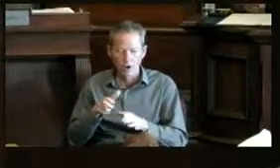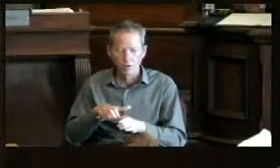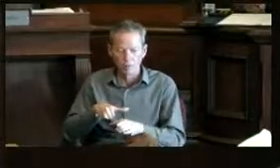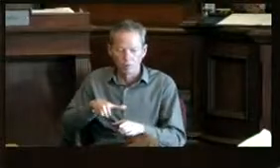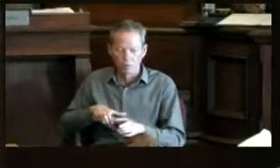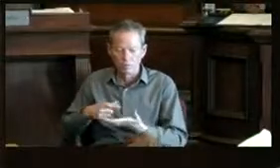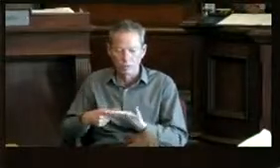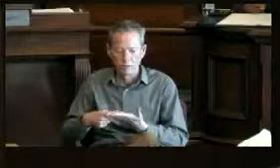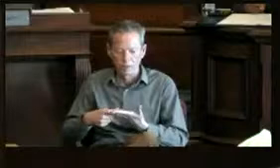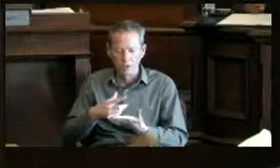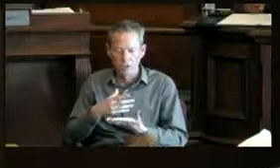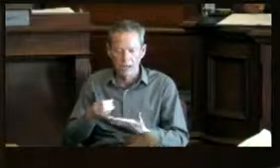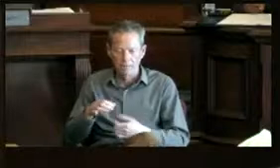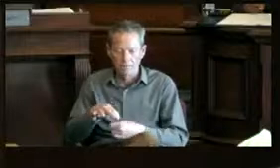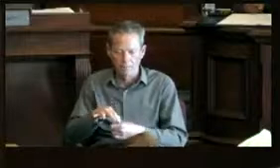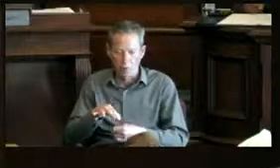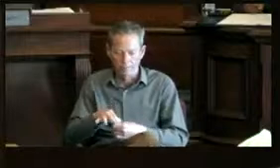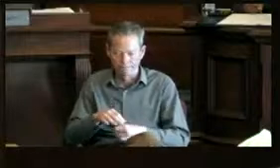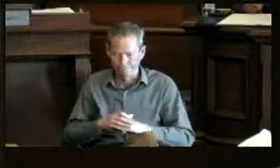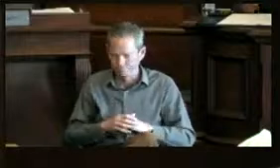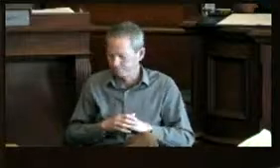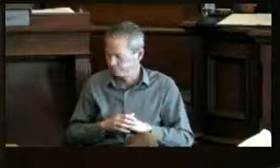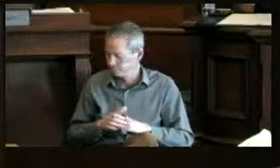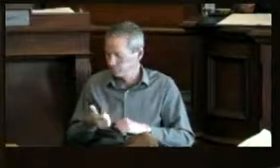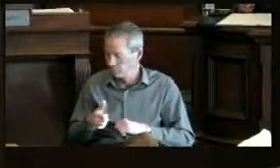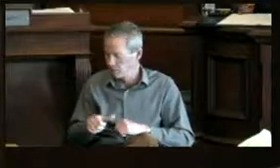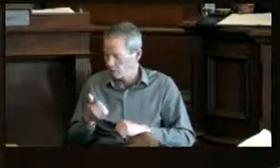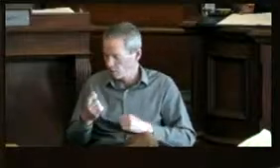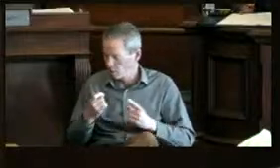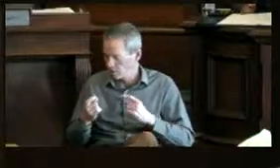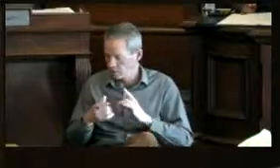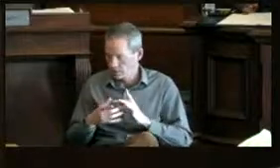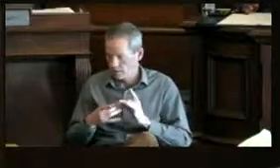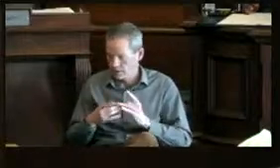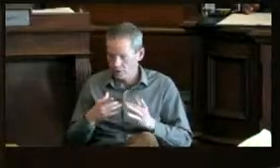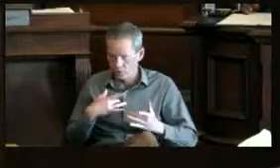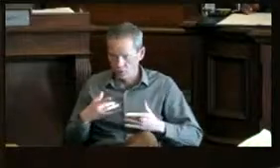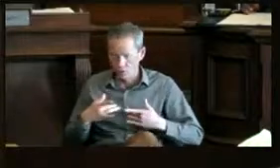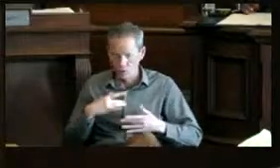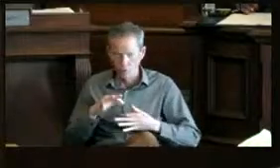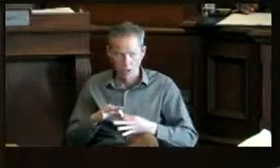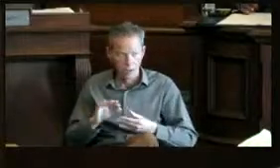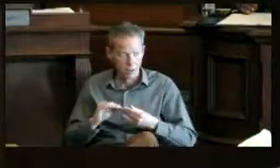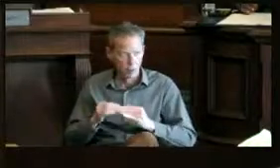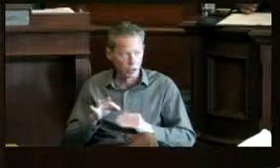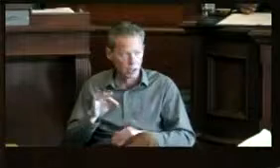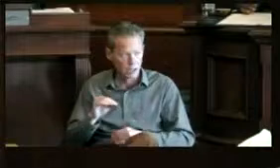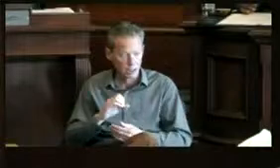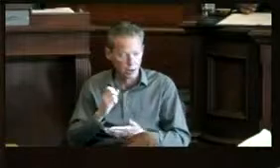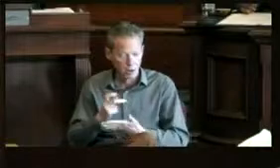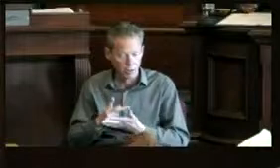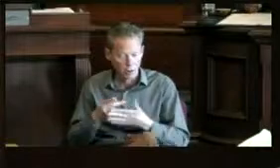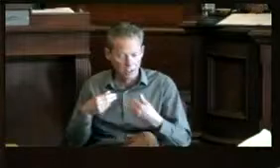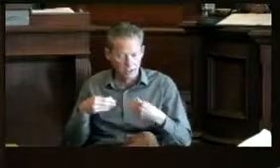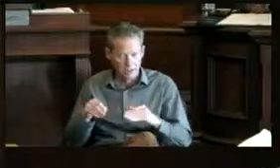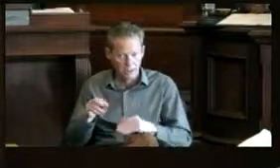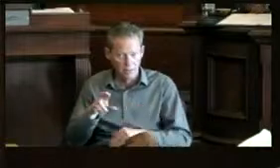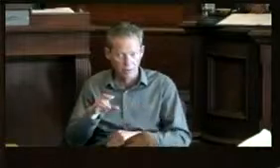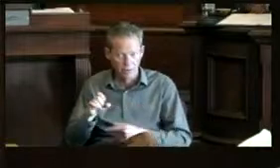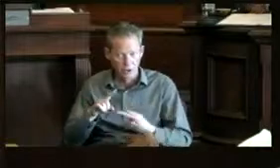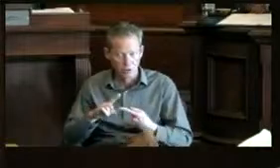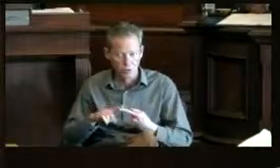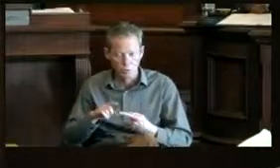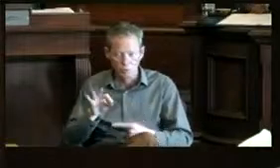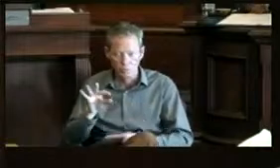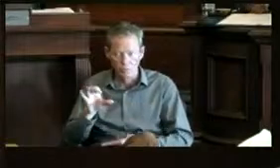from deliberations and from the vote. Any other questions, comments, or concerns regarding introductory number 90, authorizing the sale of real estate to Foodlink